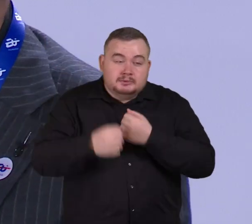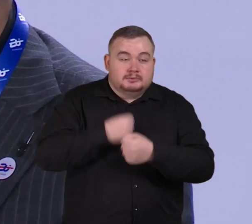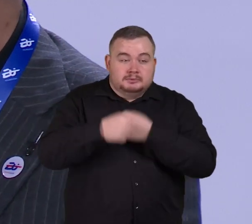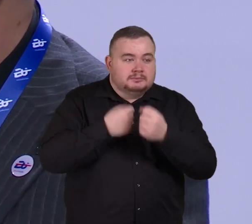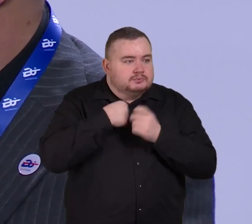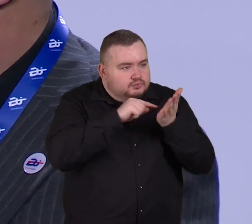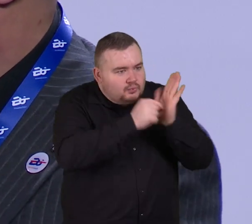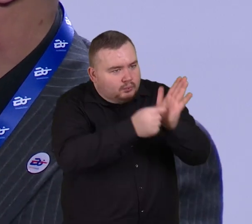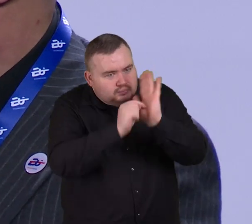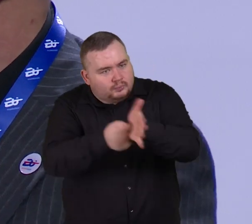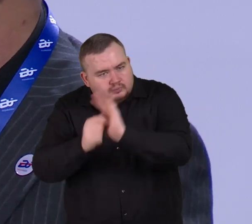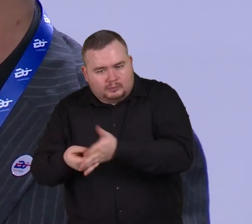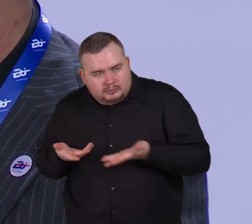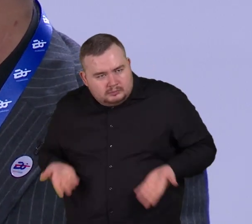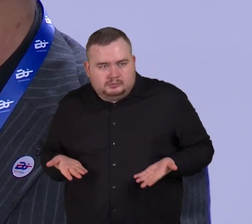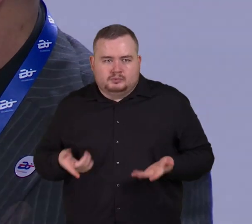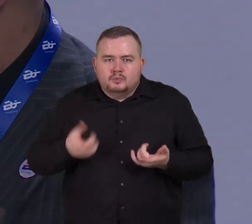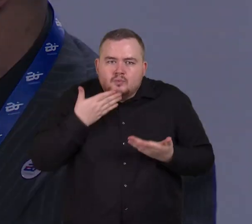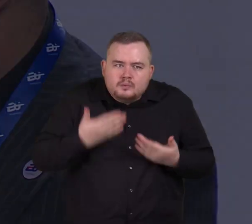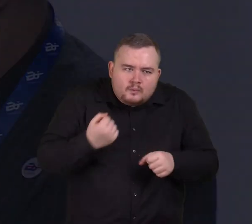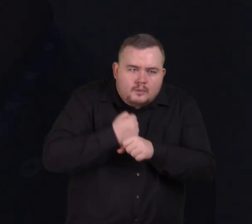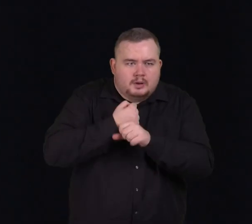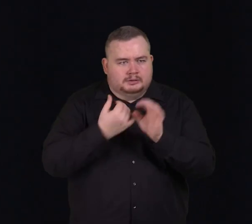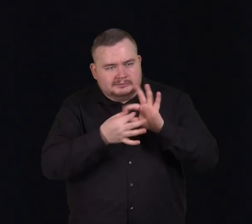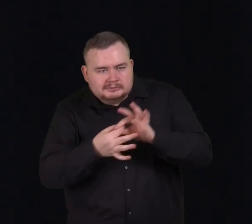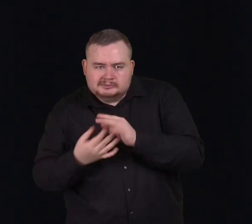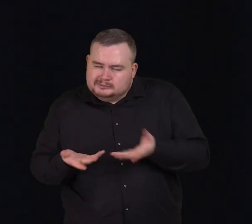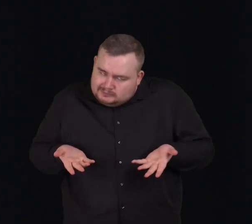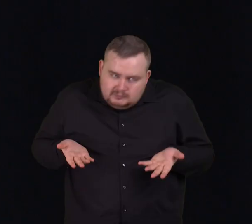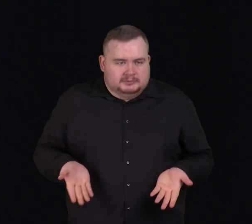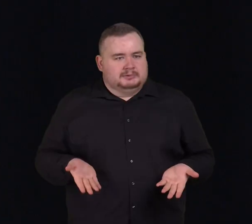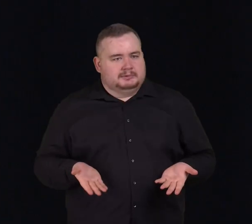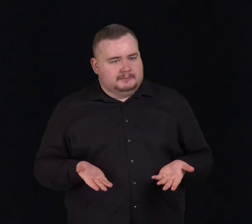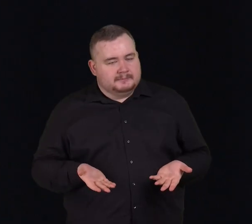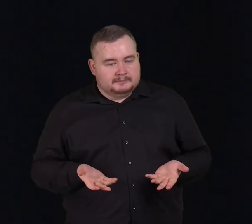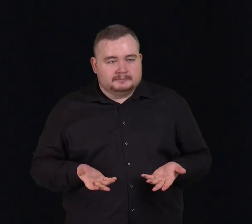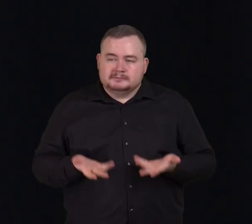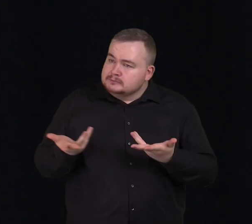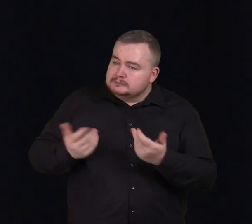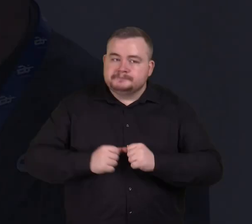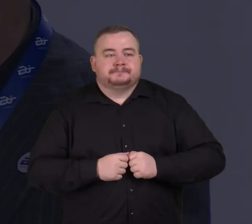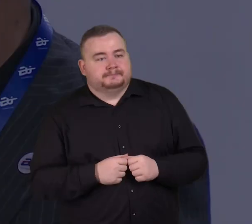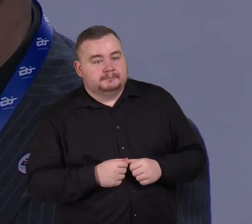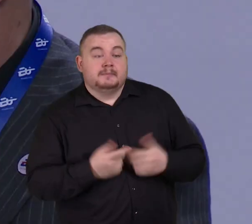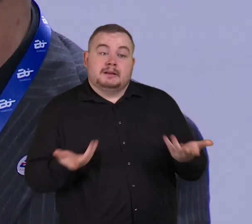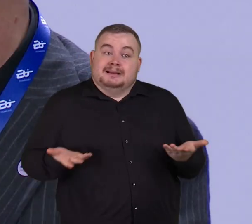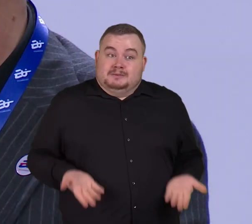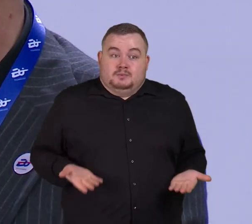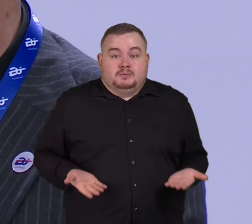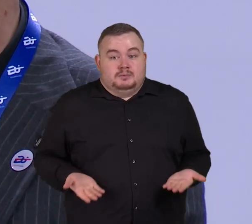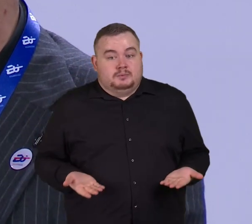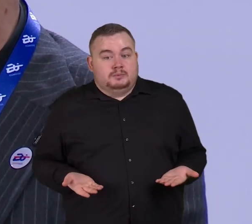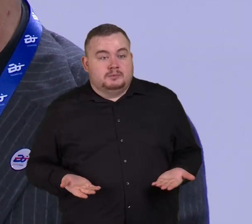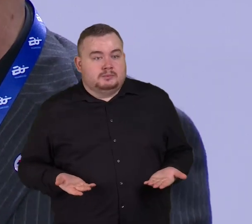understand our partners. We very often had to take a step back to show others that we were after